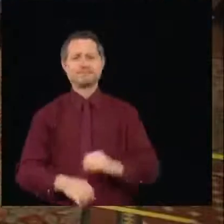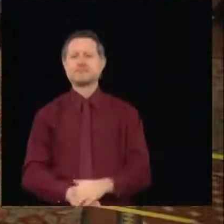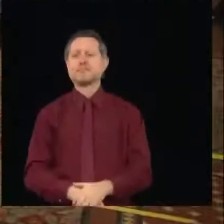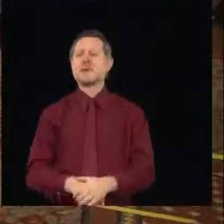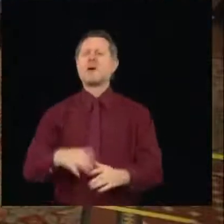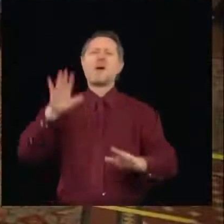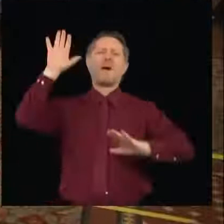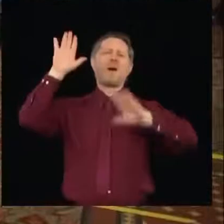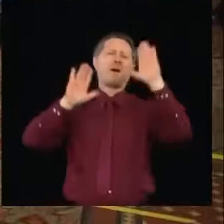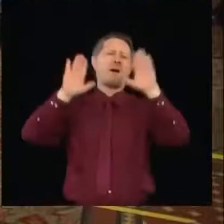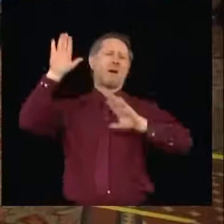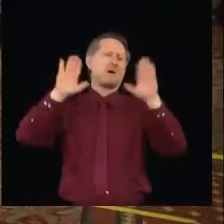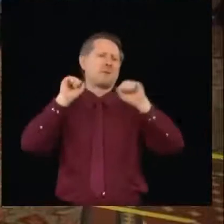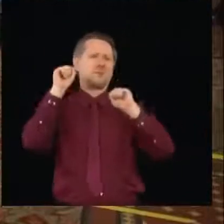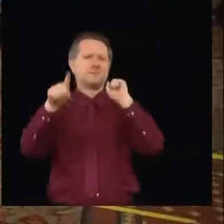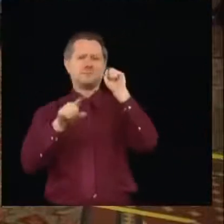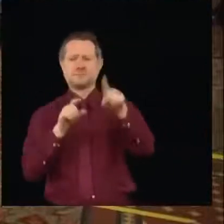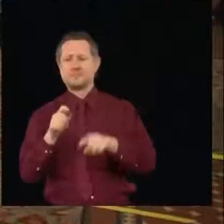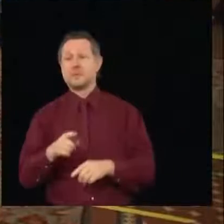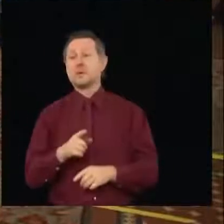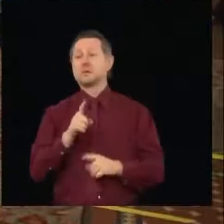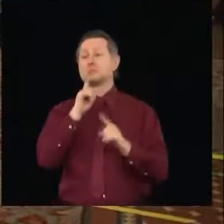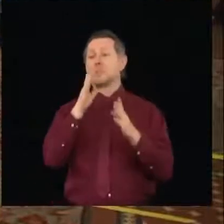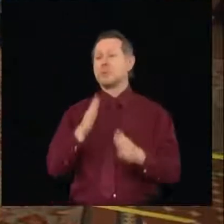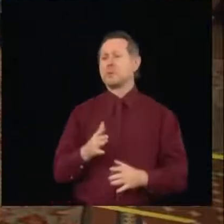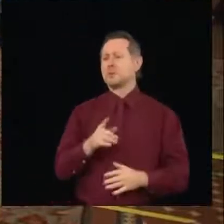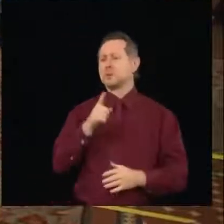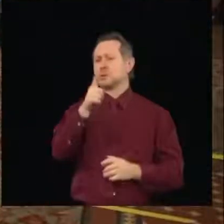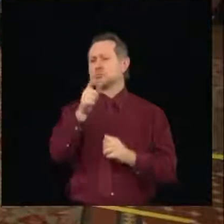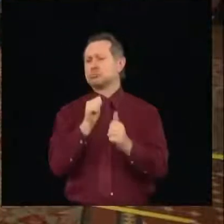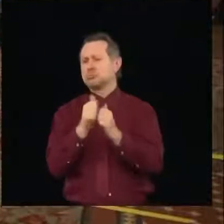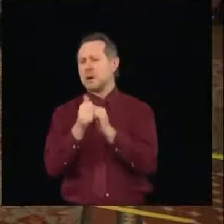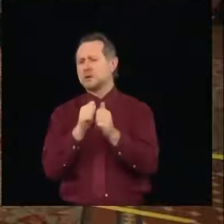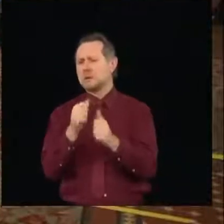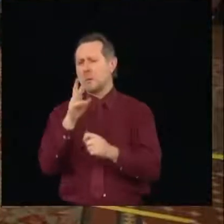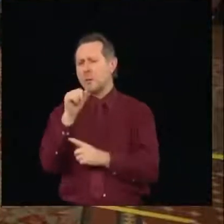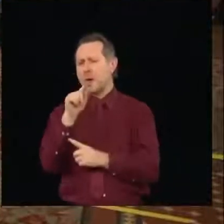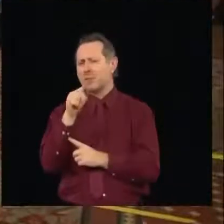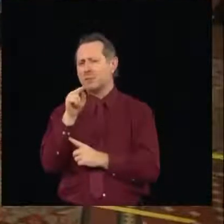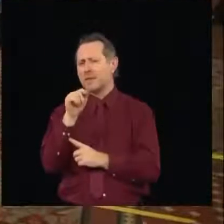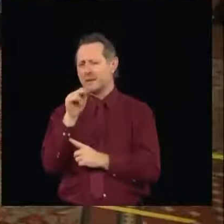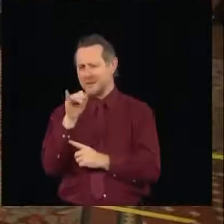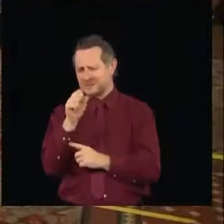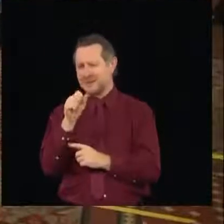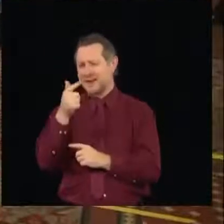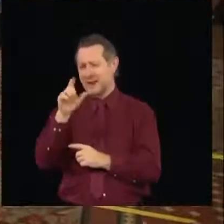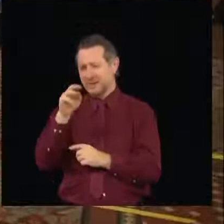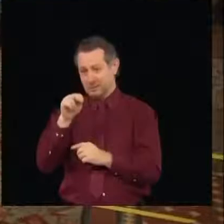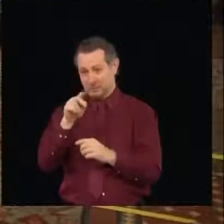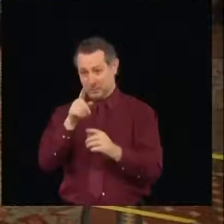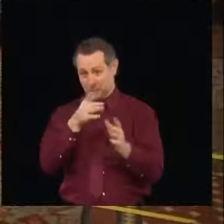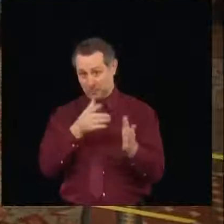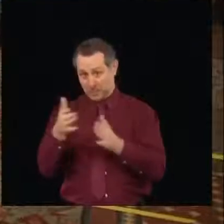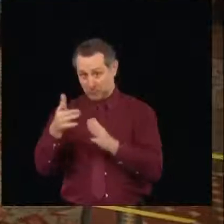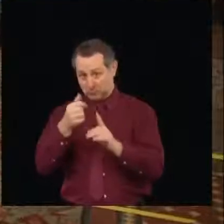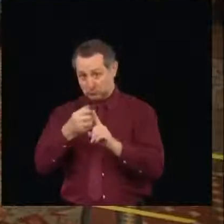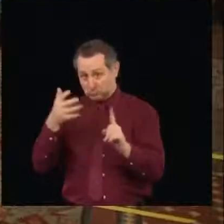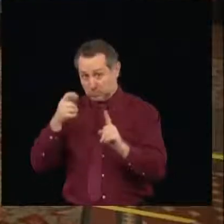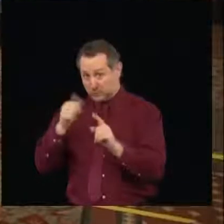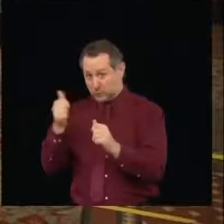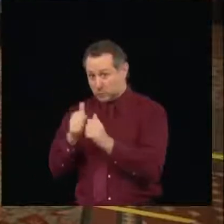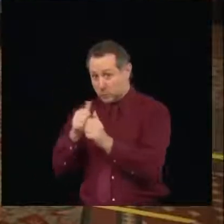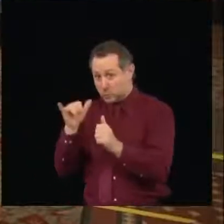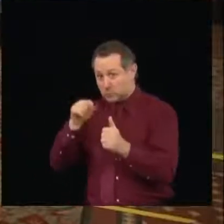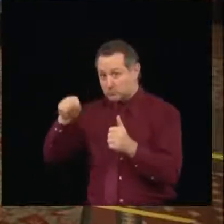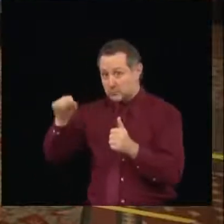regrets? Racing and race, Watkins Glen decision. Do you intend on expanding that to other sports? You mentioned baseball. Are